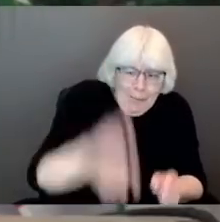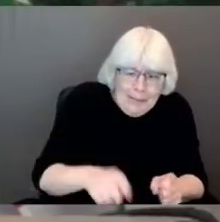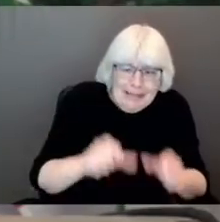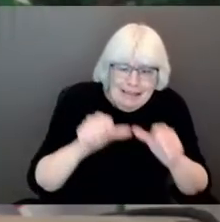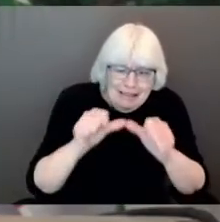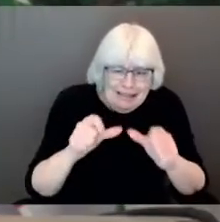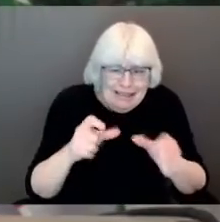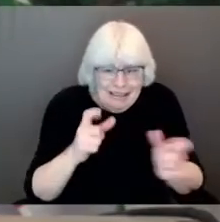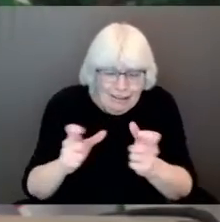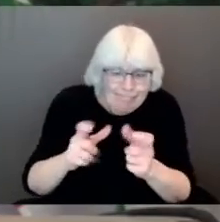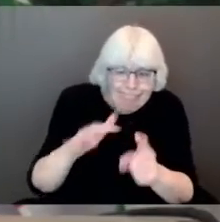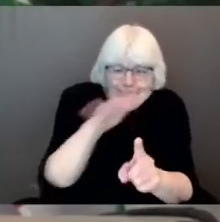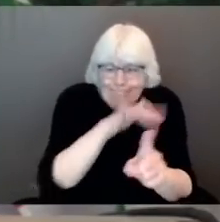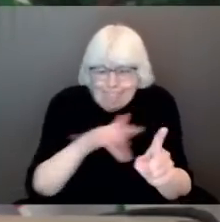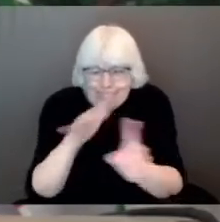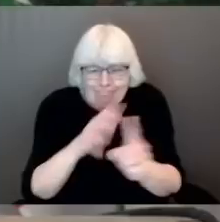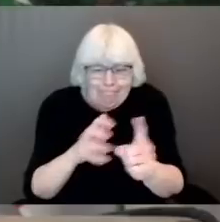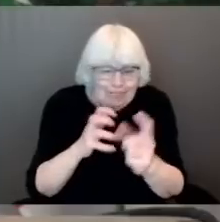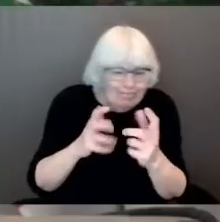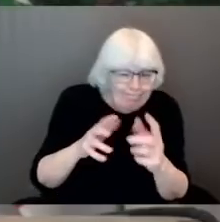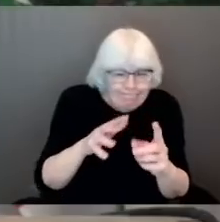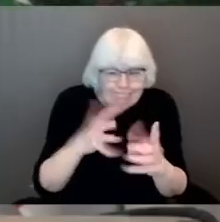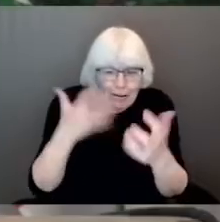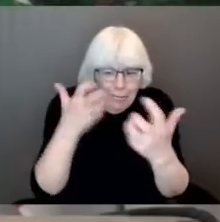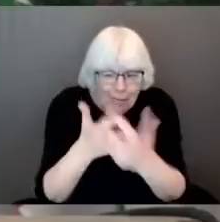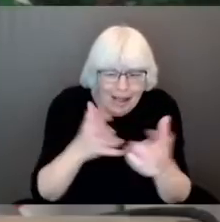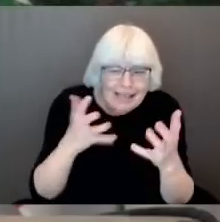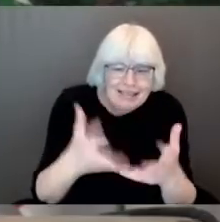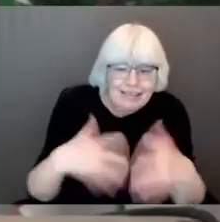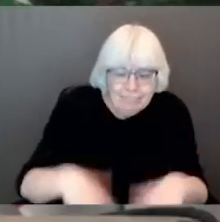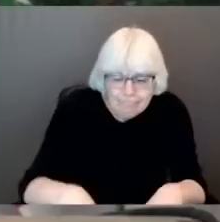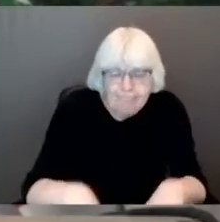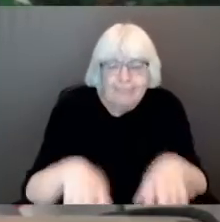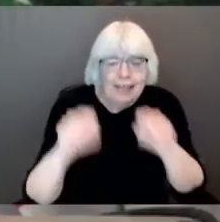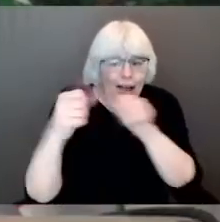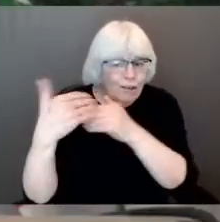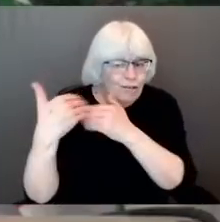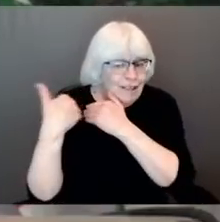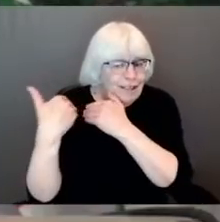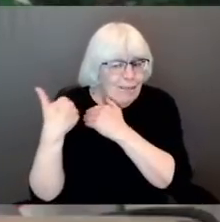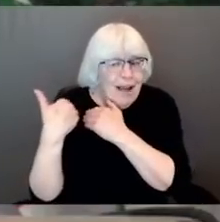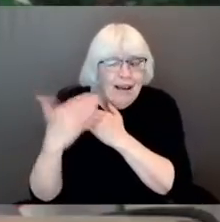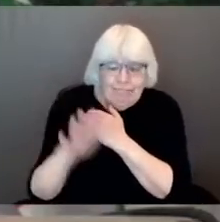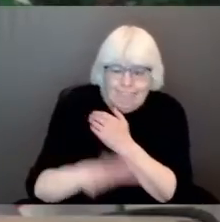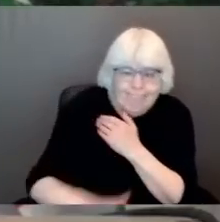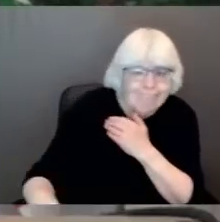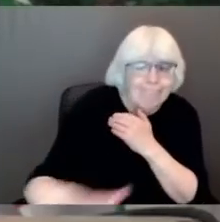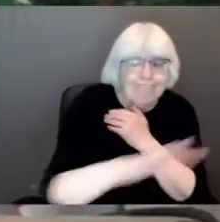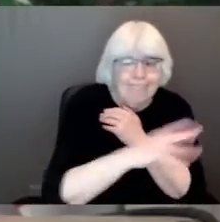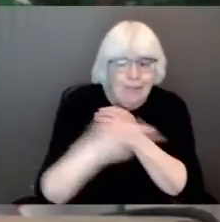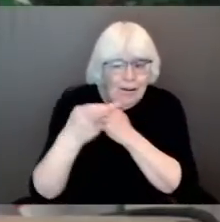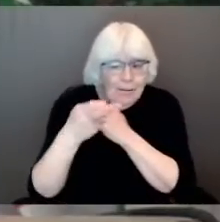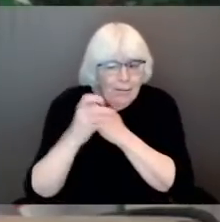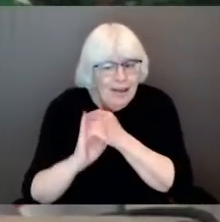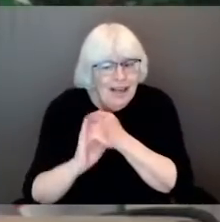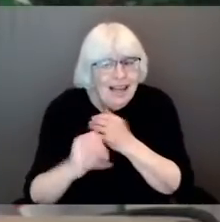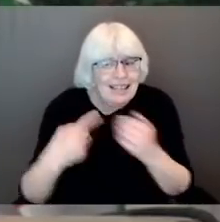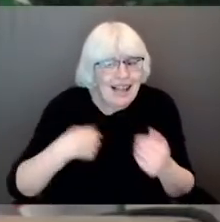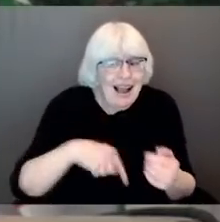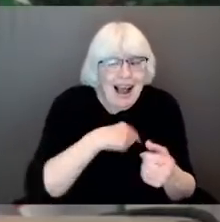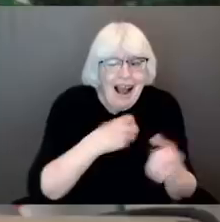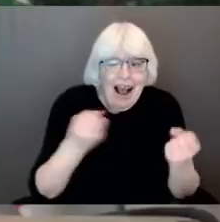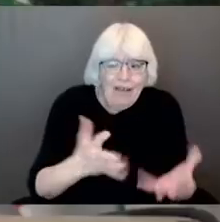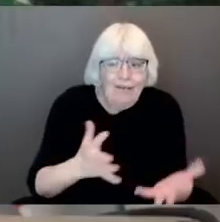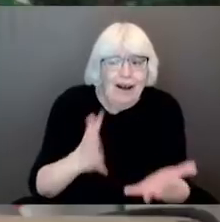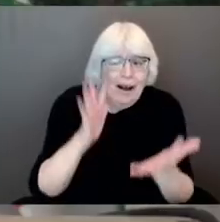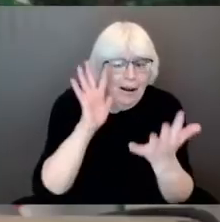PEI. And in spite of some of the many challenges that we have faced here together, I am proud that we remain the envy